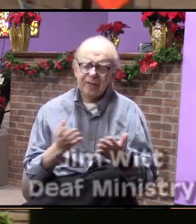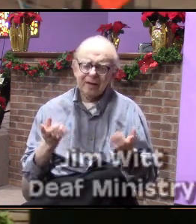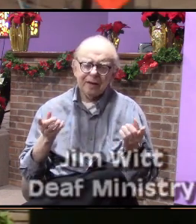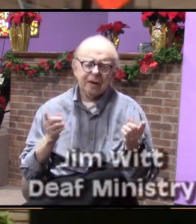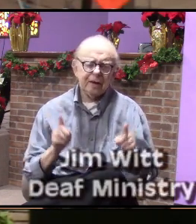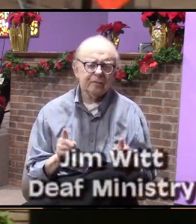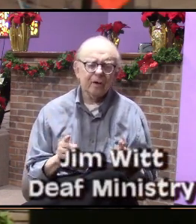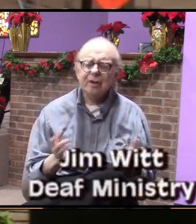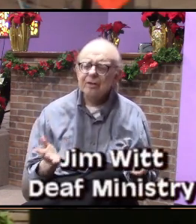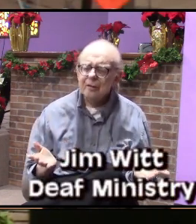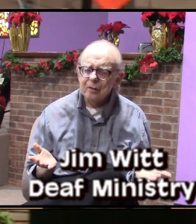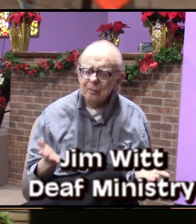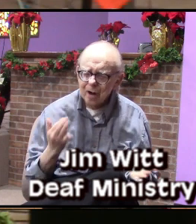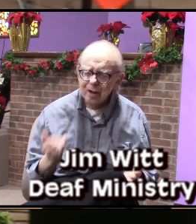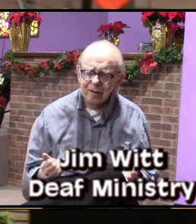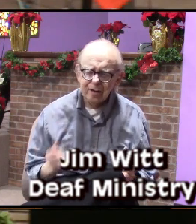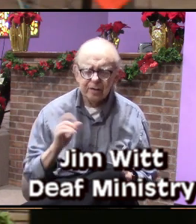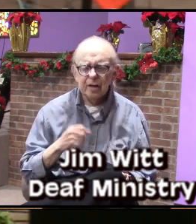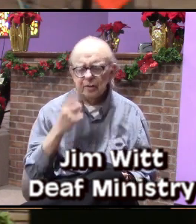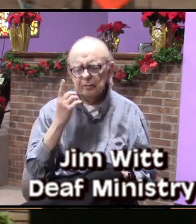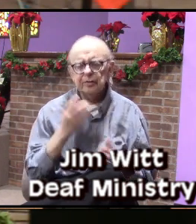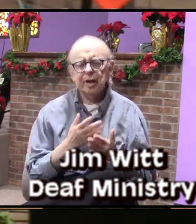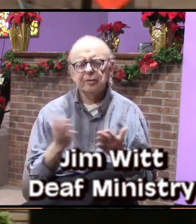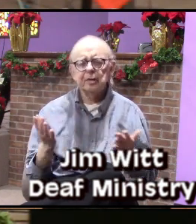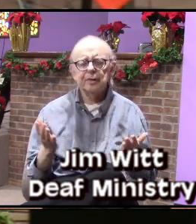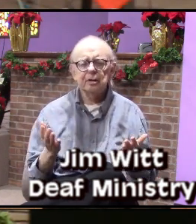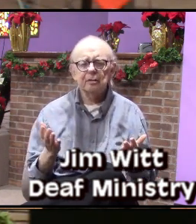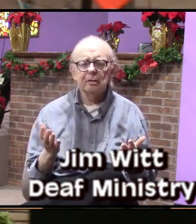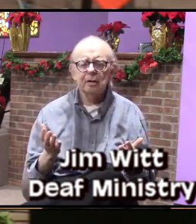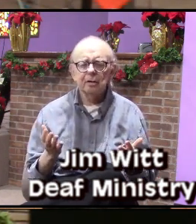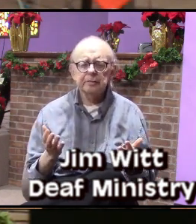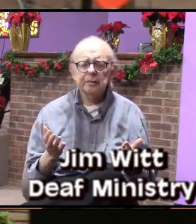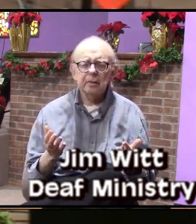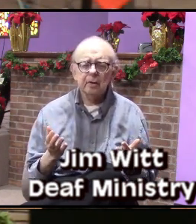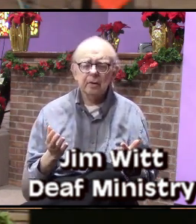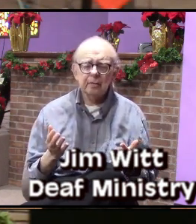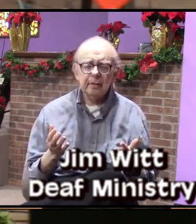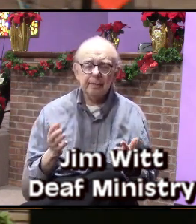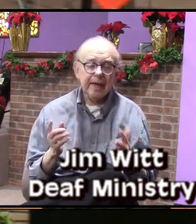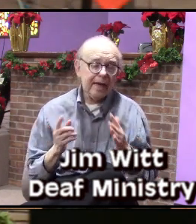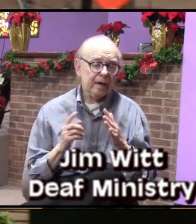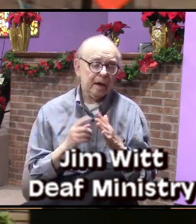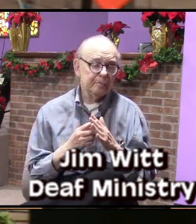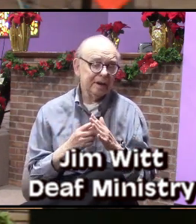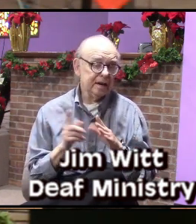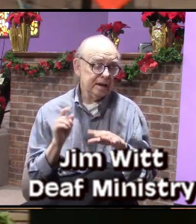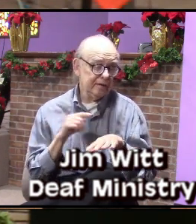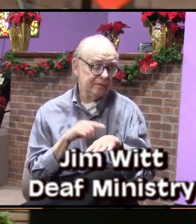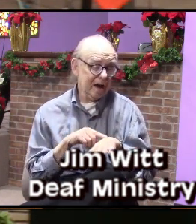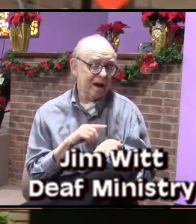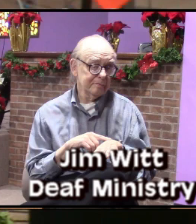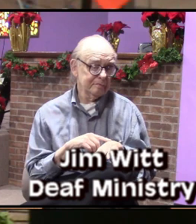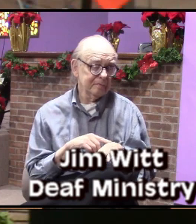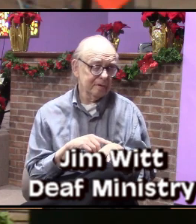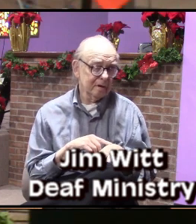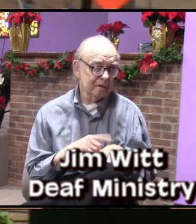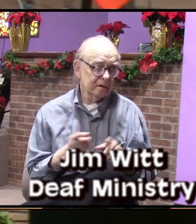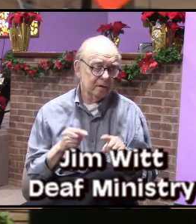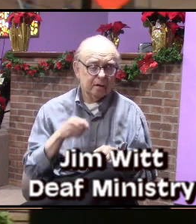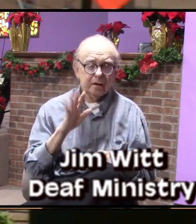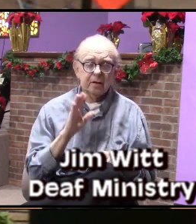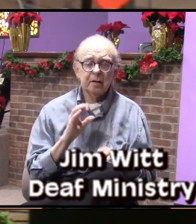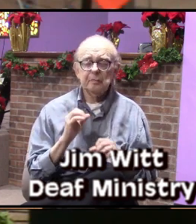why is this happening? Well, you need to understand something. In the very beginning of time, when